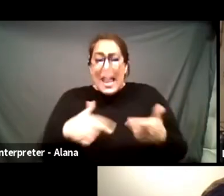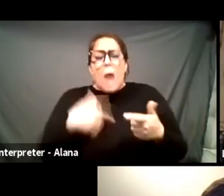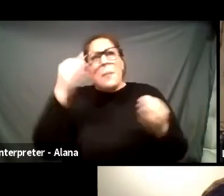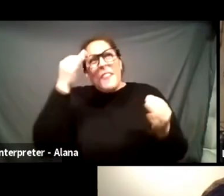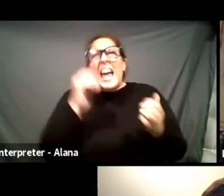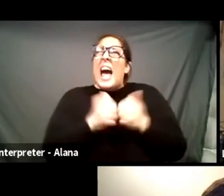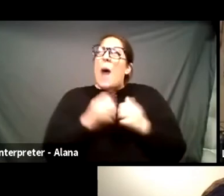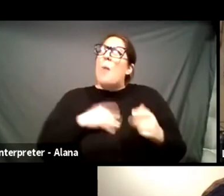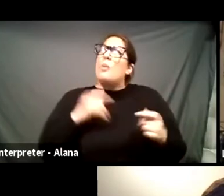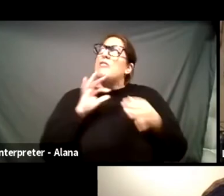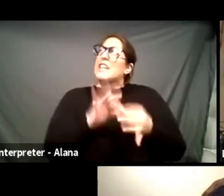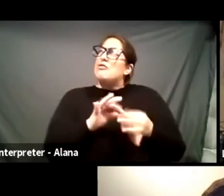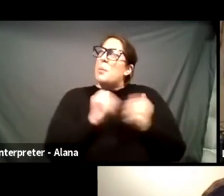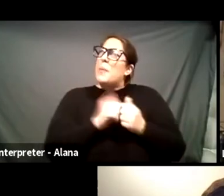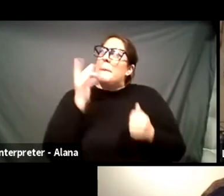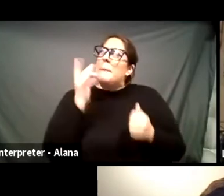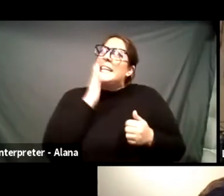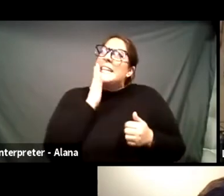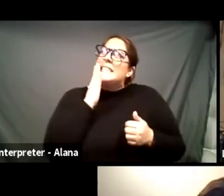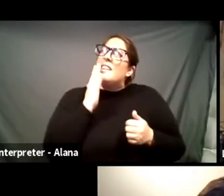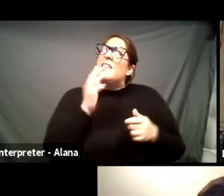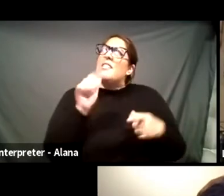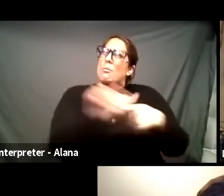them and the practice of beekeeping.